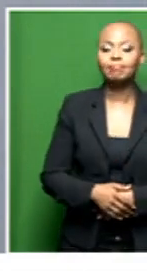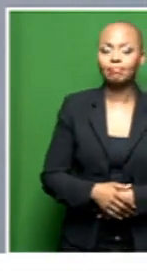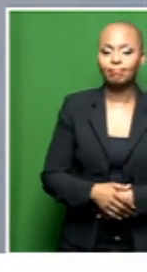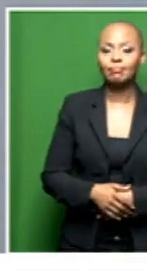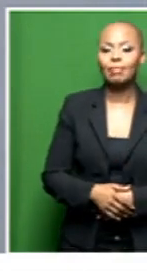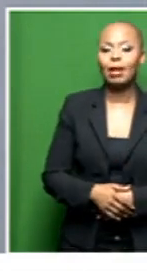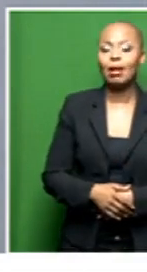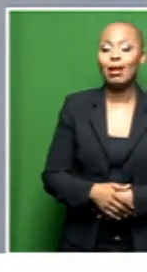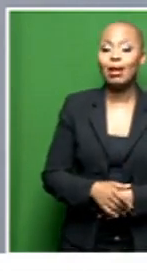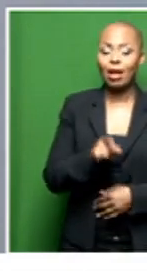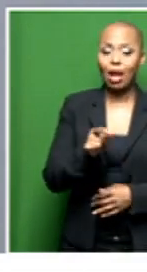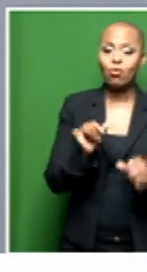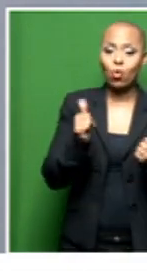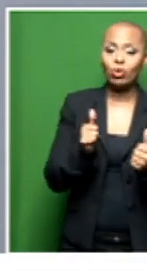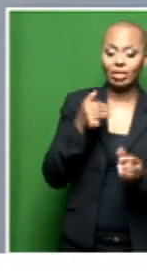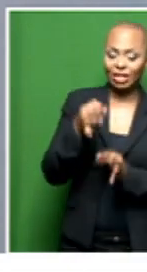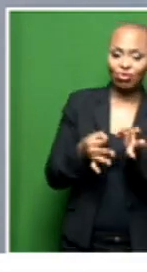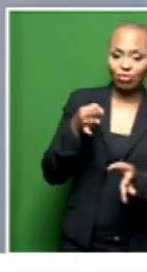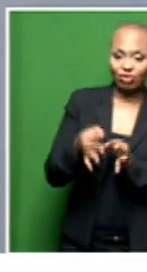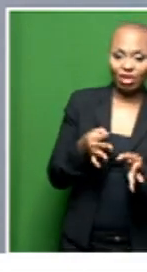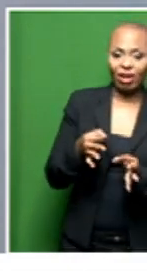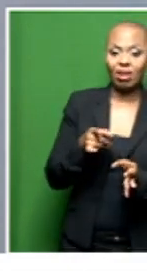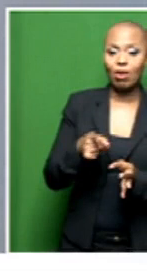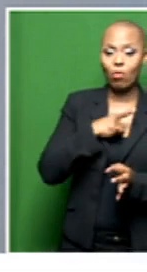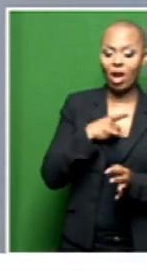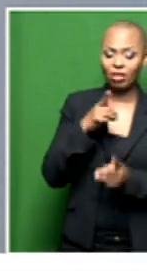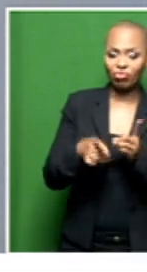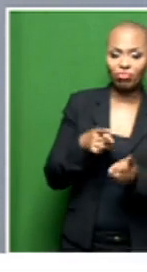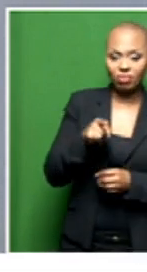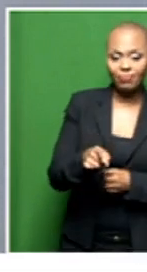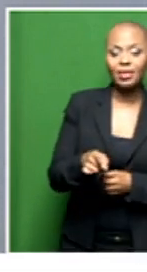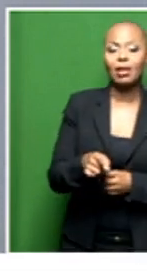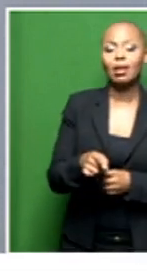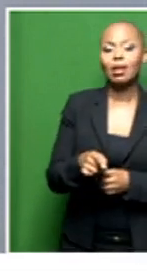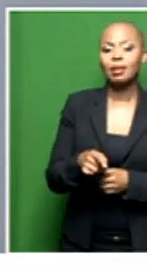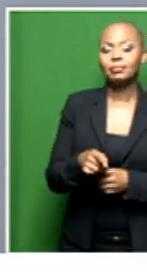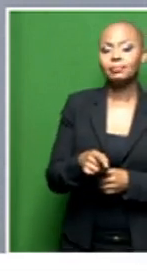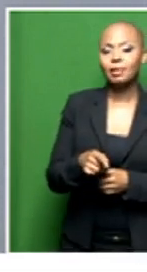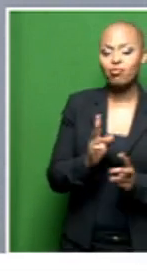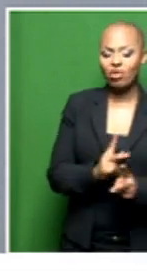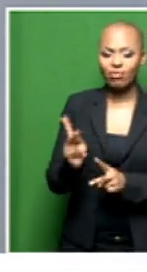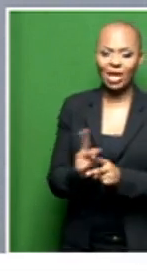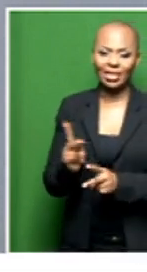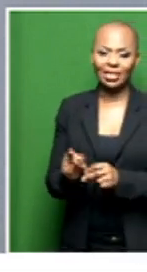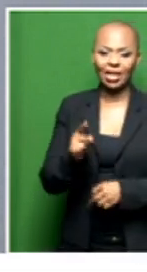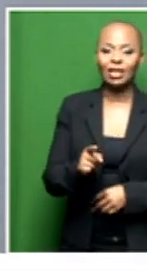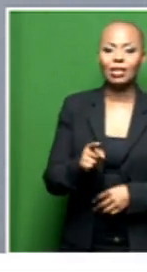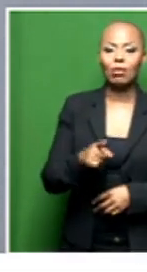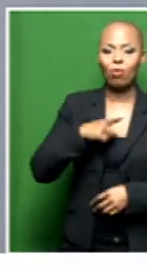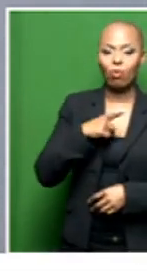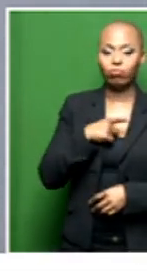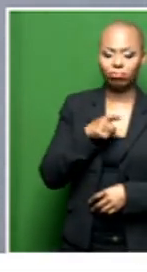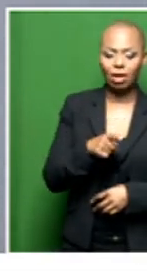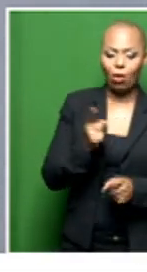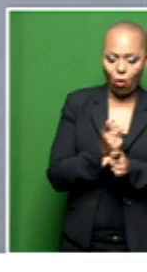quite a good description about, you know, the progression of this particular kind of addiction. So, and then